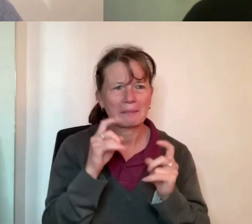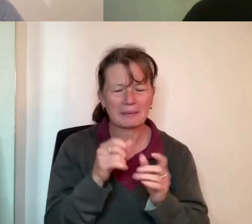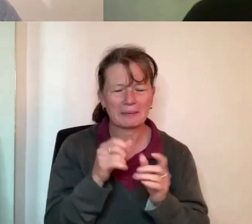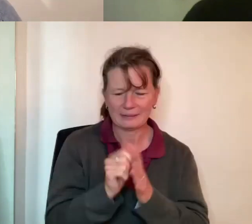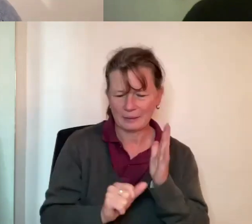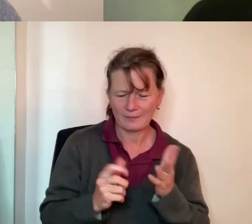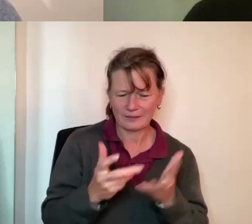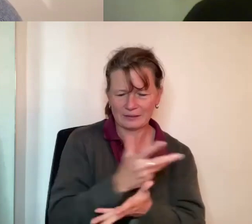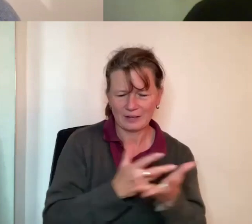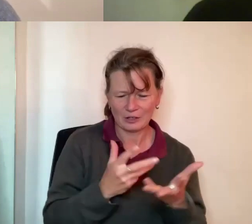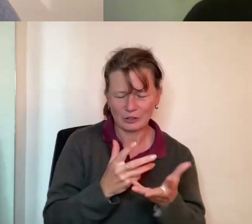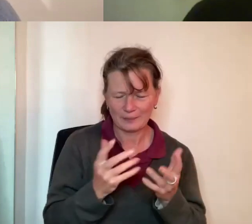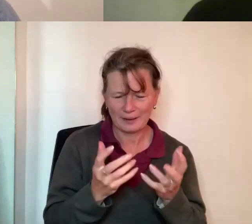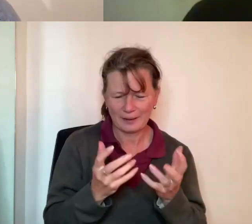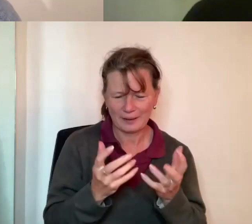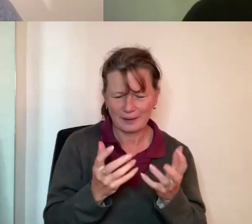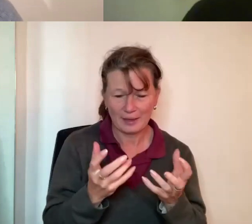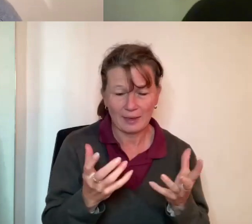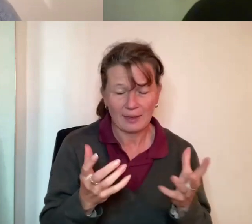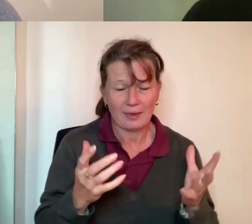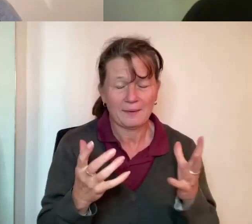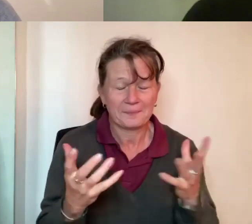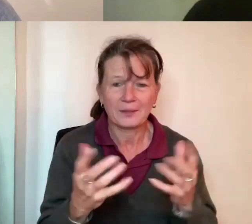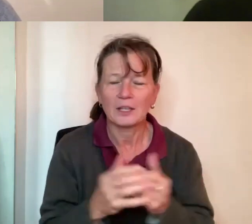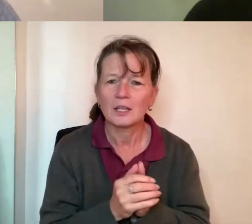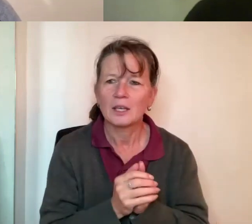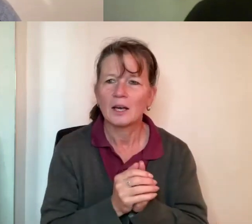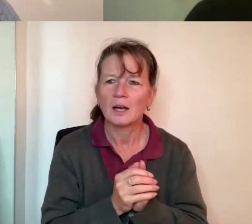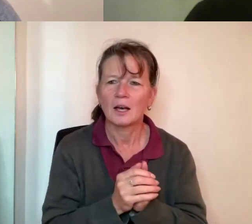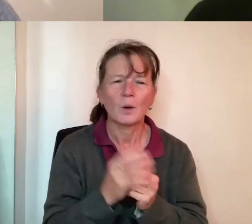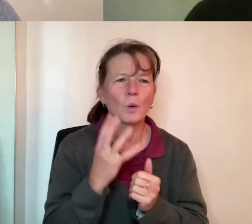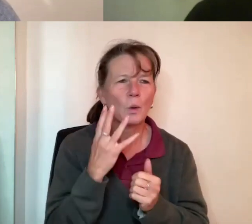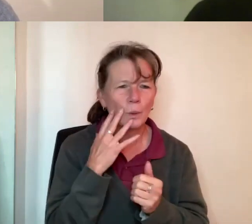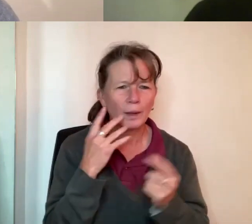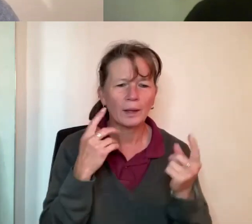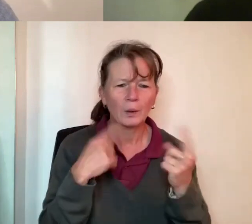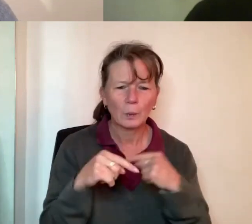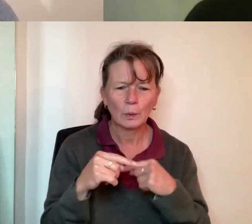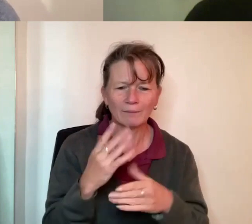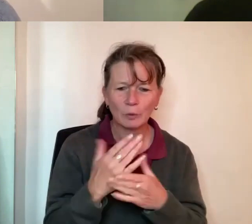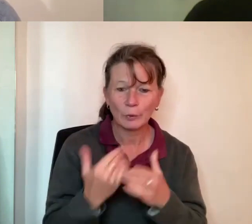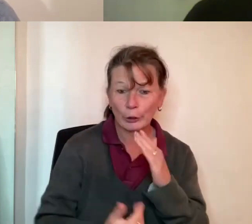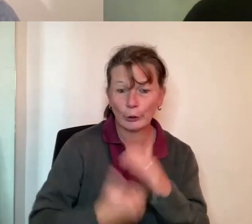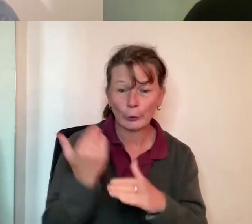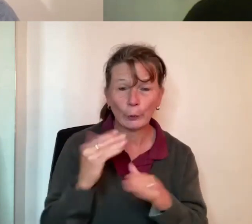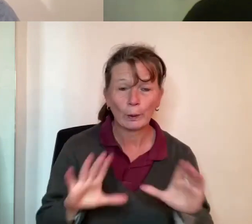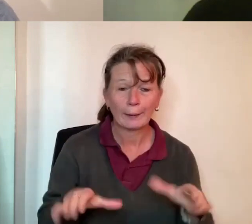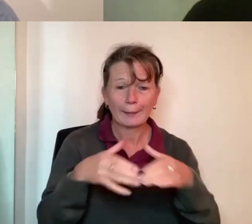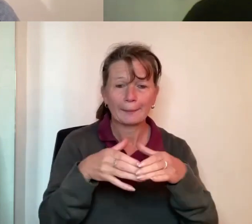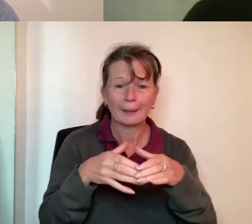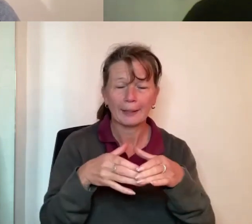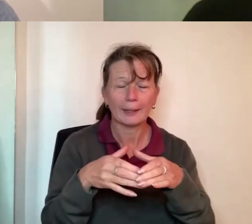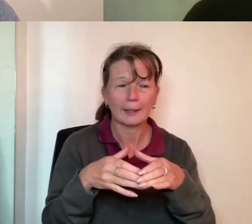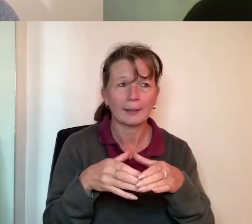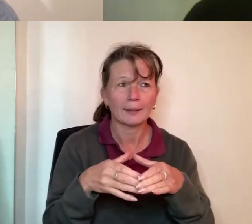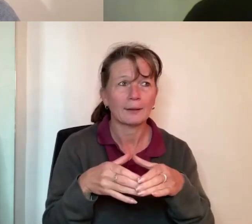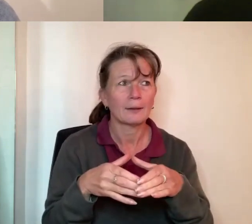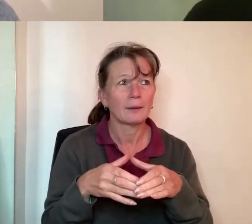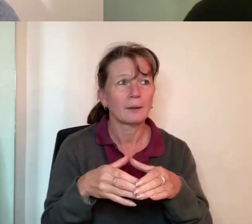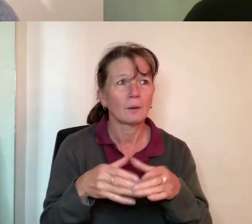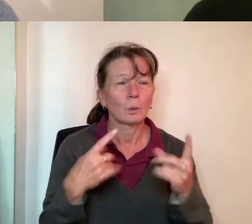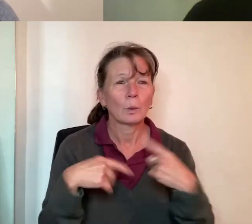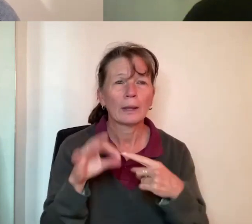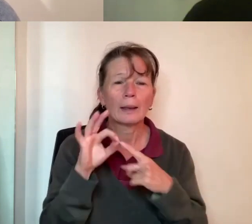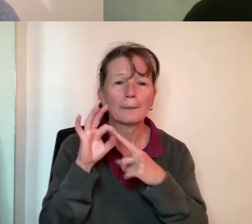the discussion this evening. Which is that when we were a very new company, we